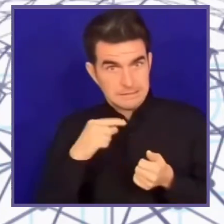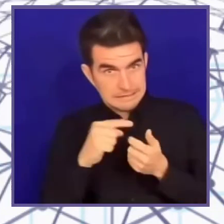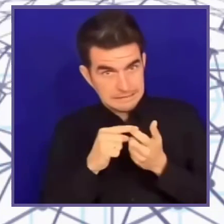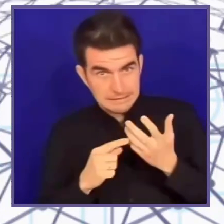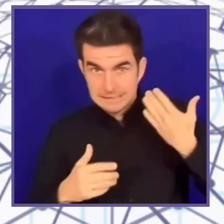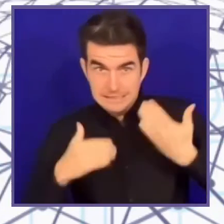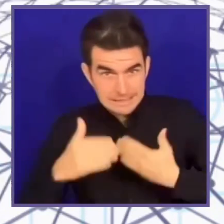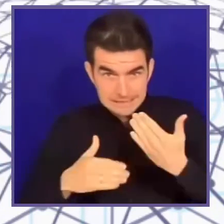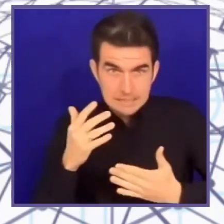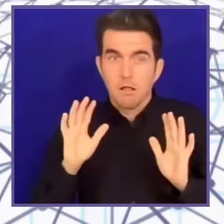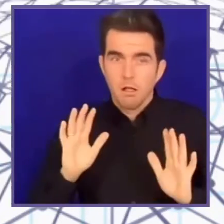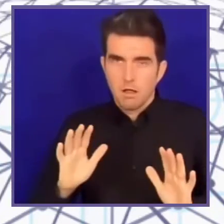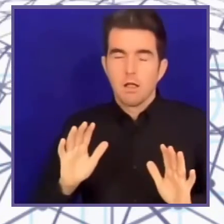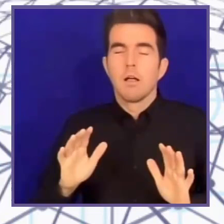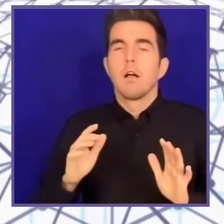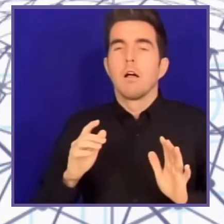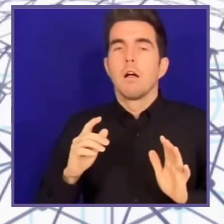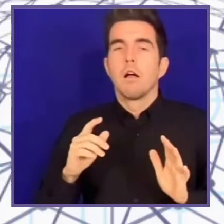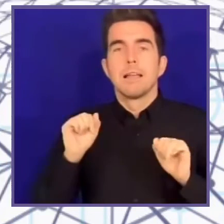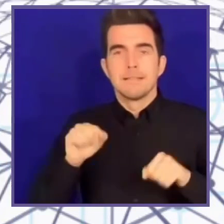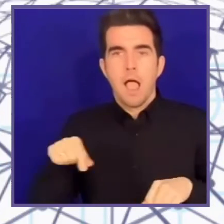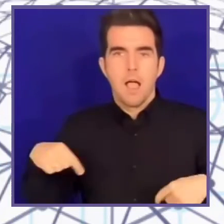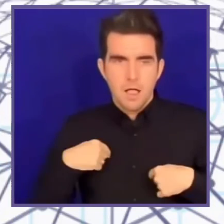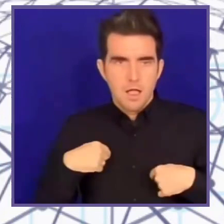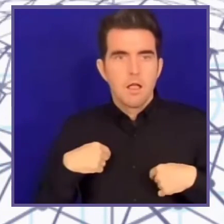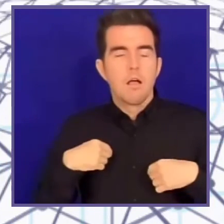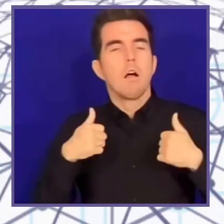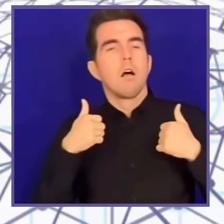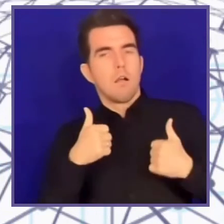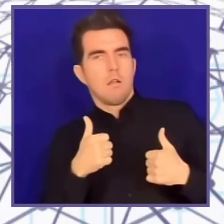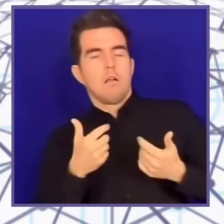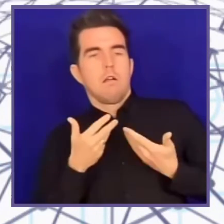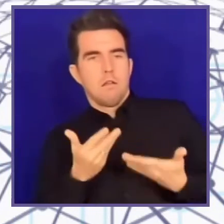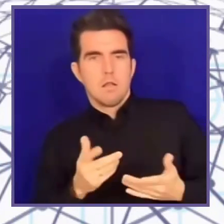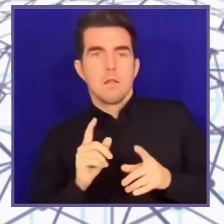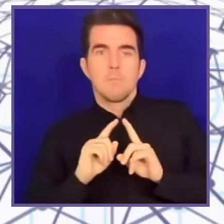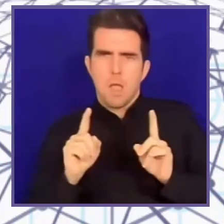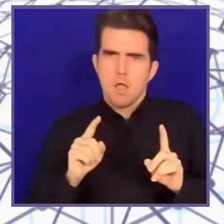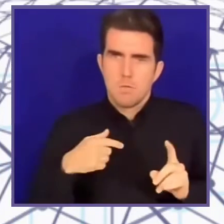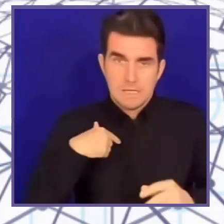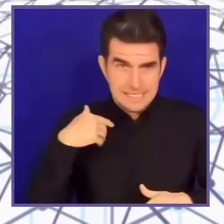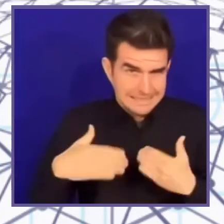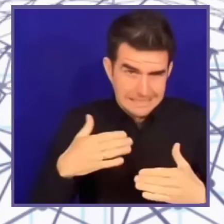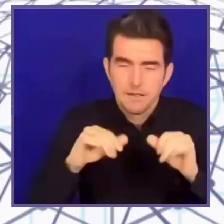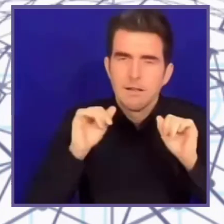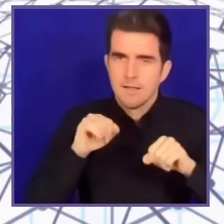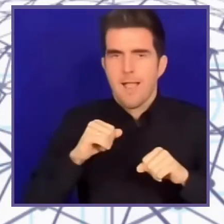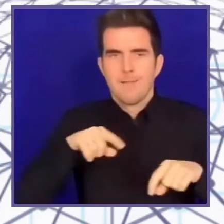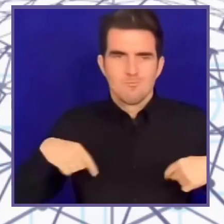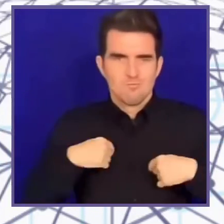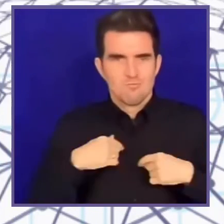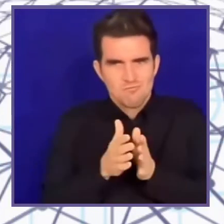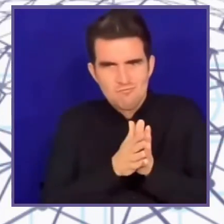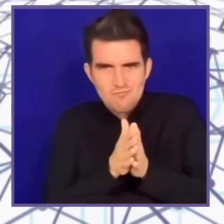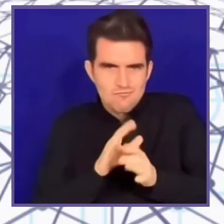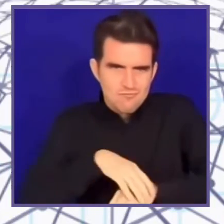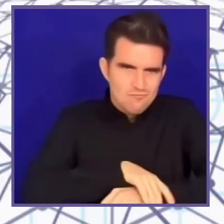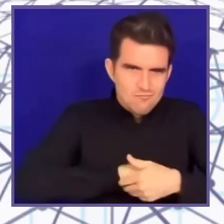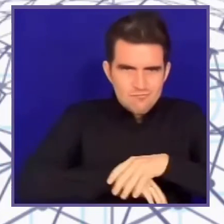It's 30 years and I'm not bored. So I'm so happy to be in a room